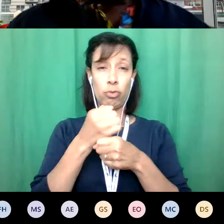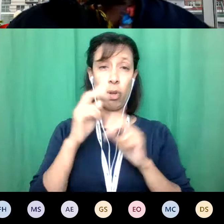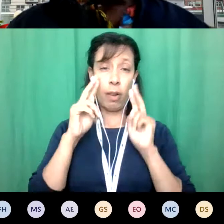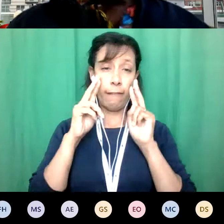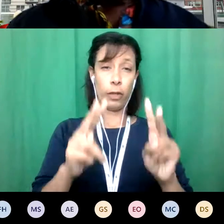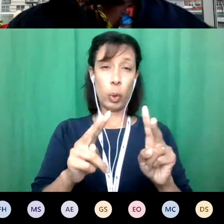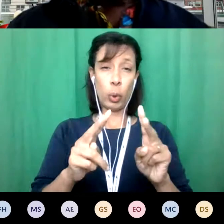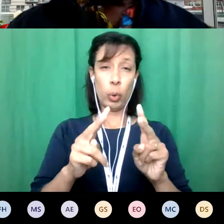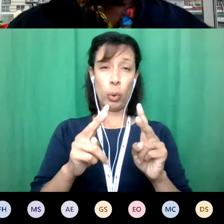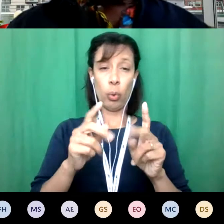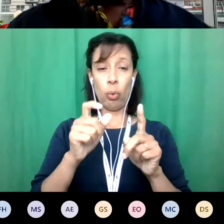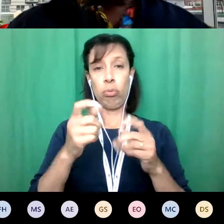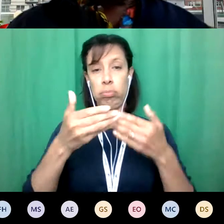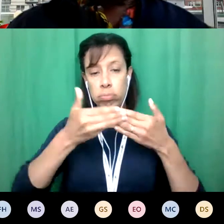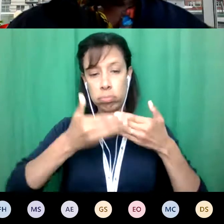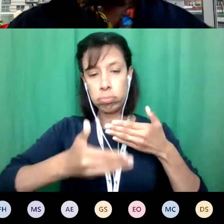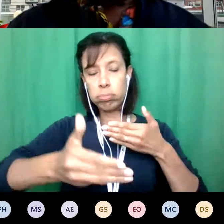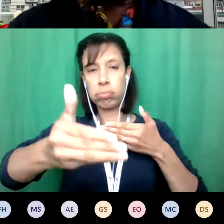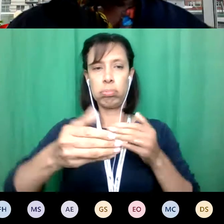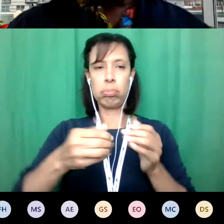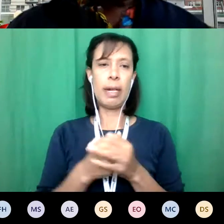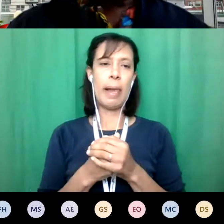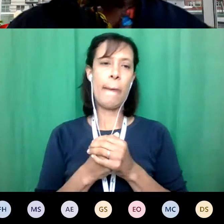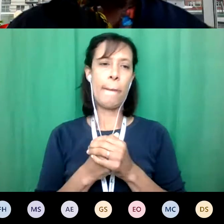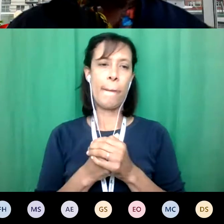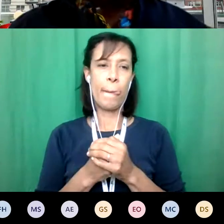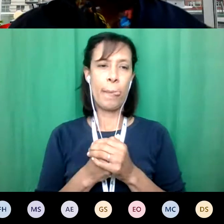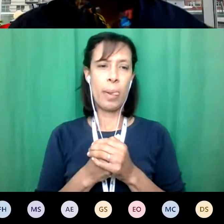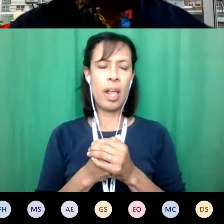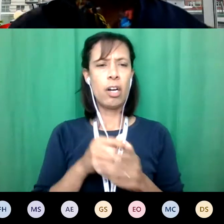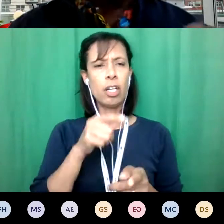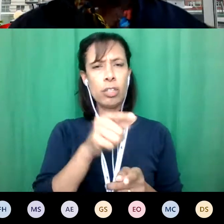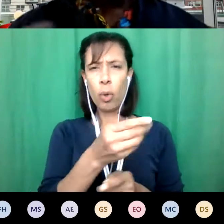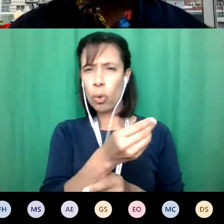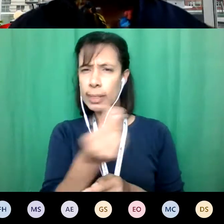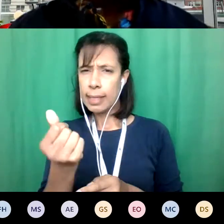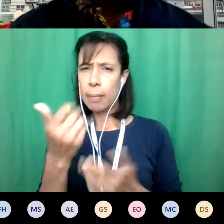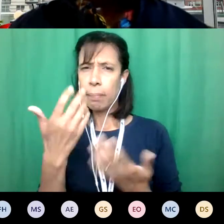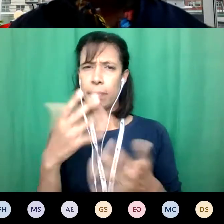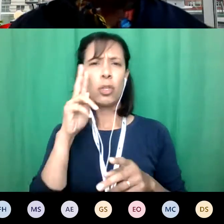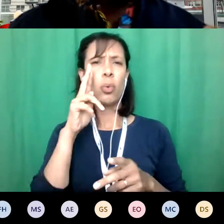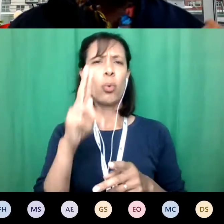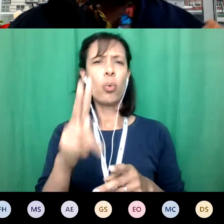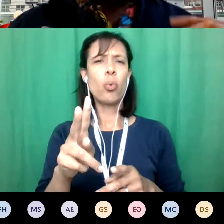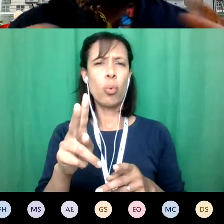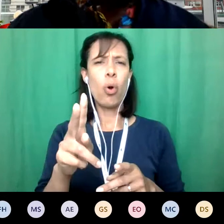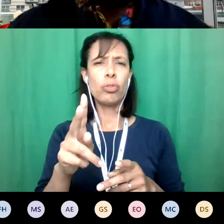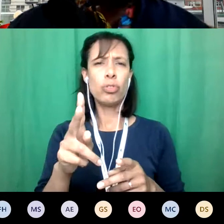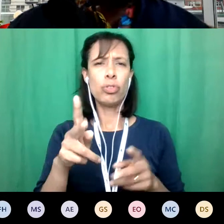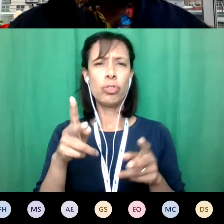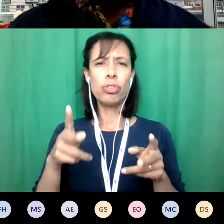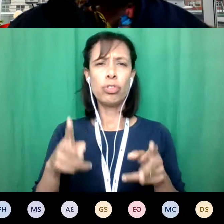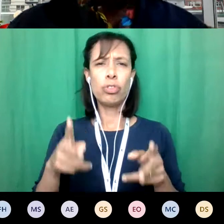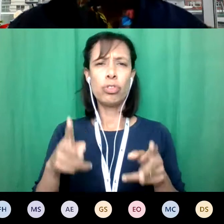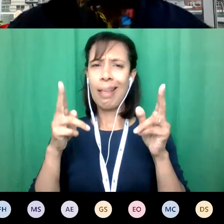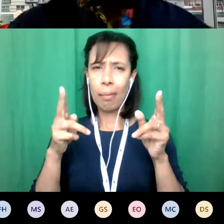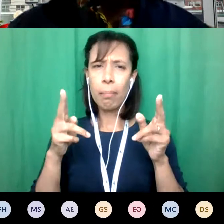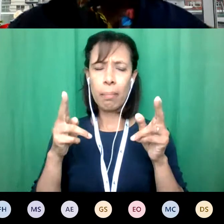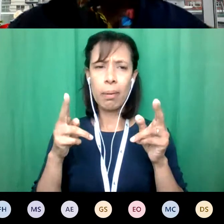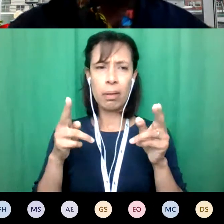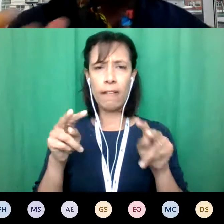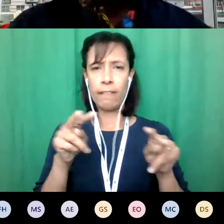you will already have looked at my short video, which explains how project works. If you've not looked at that yet,